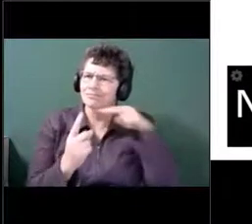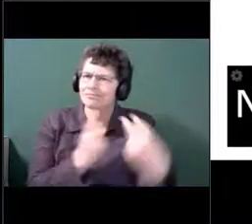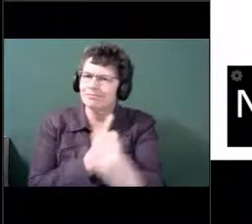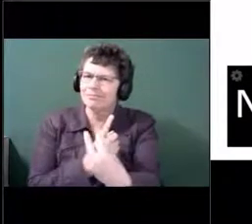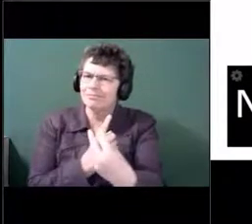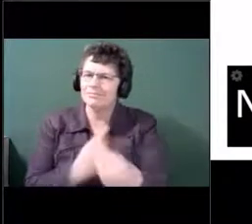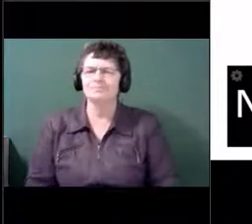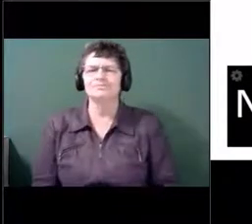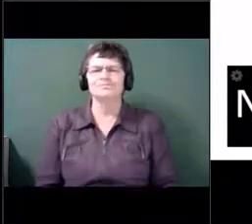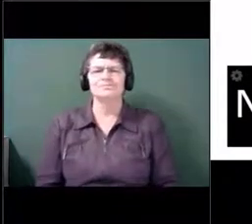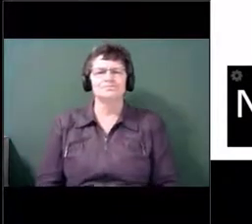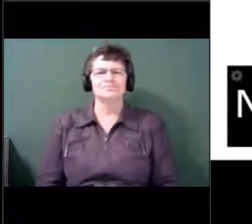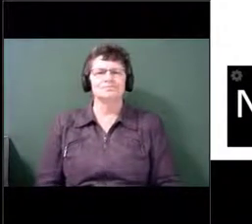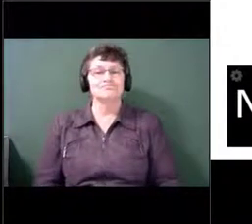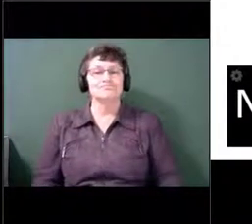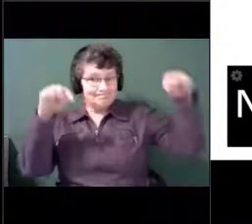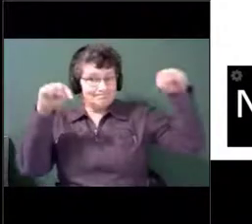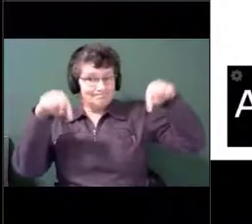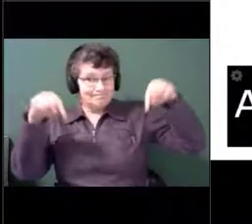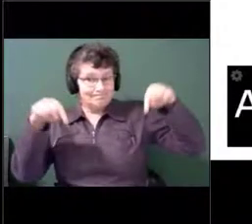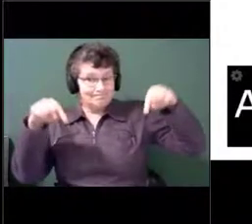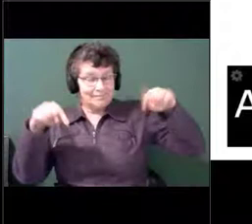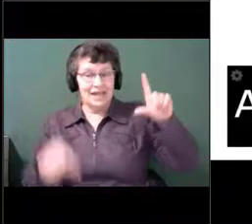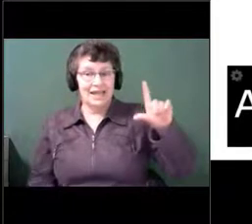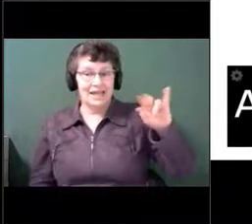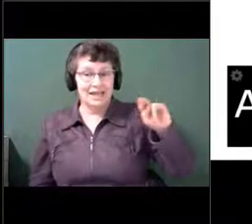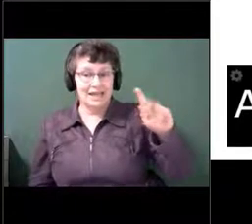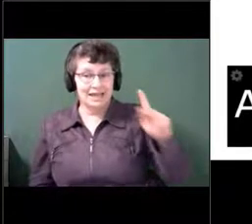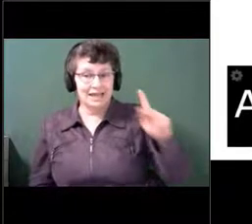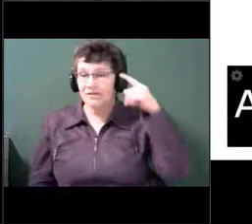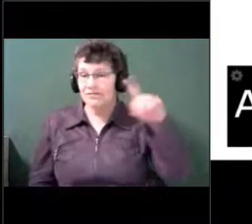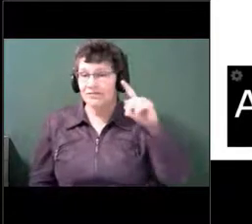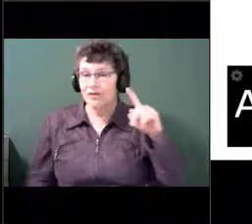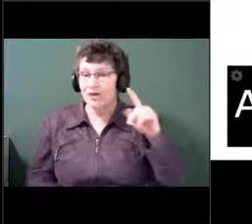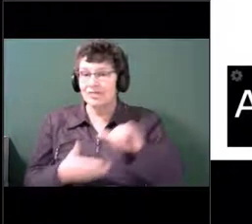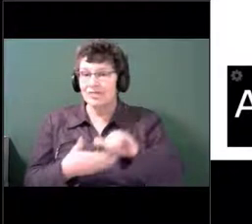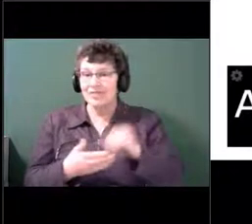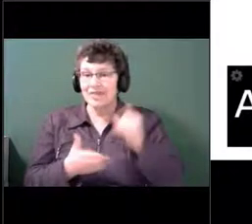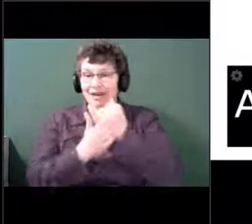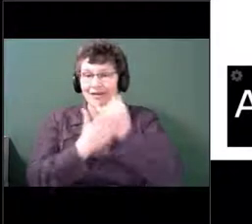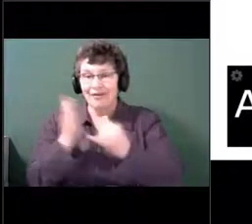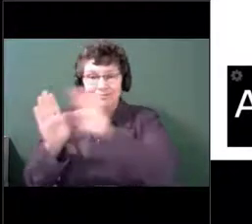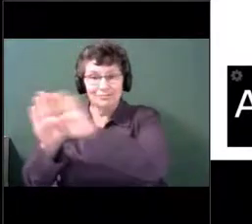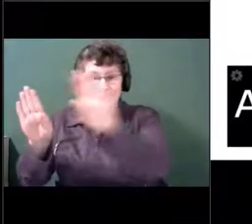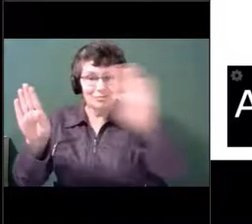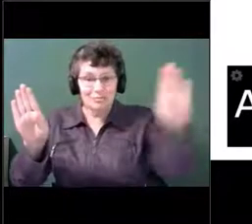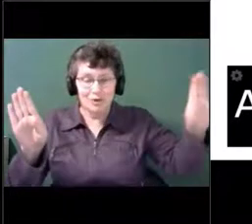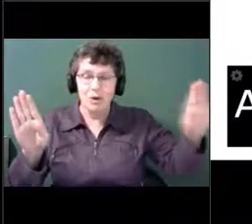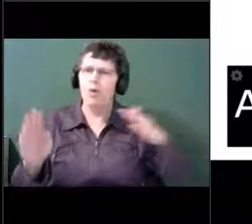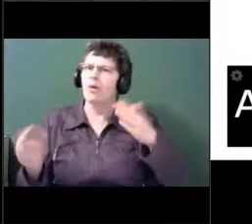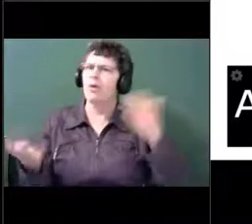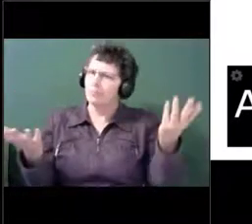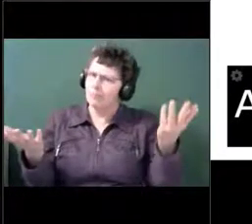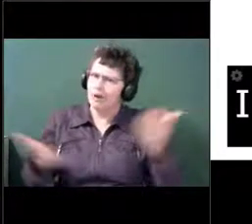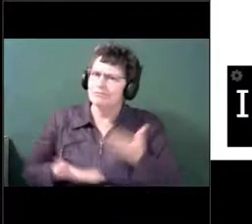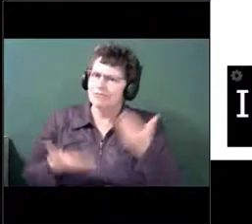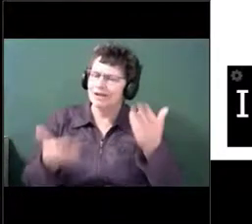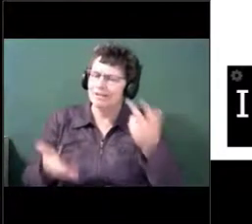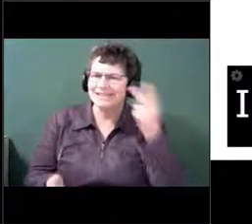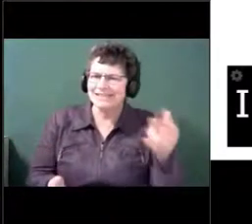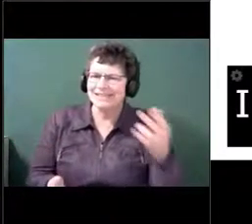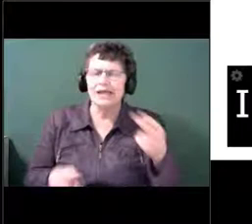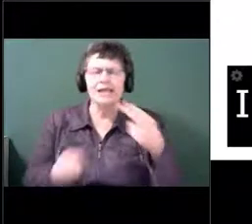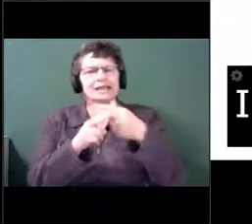link to the art exhibition, and I highly recommend you all go and check it out. It's called In There,